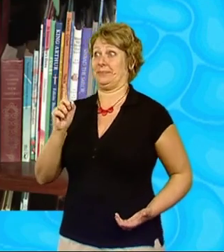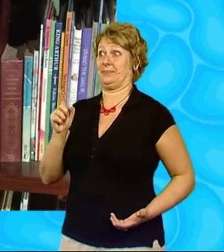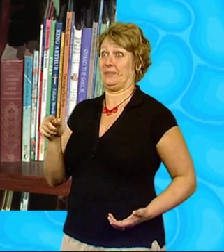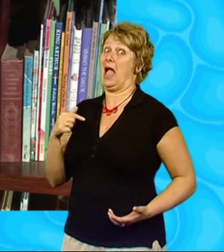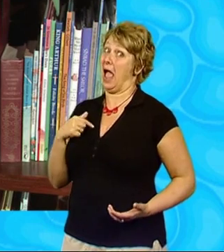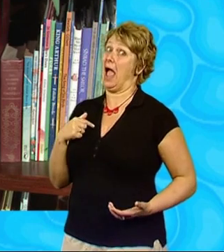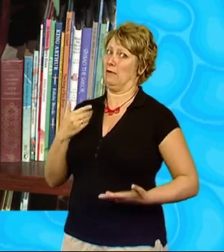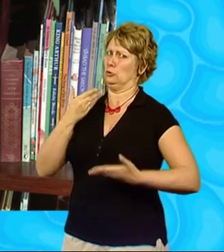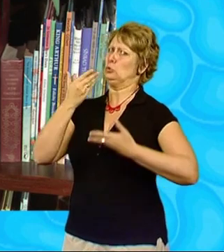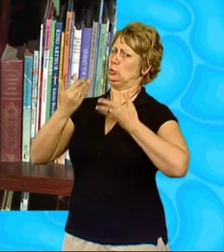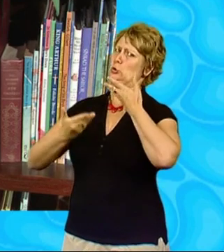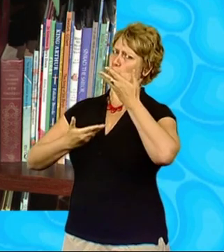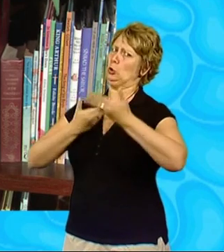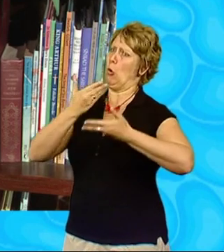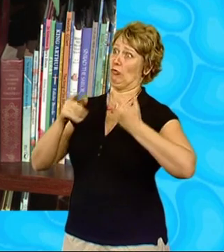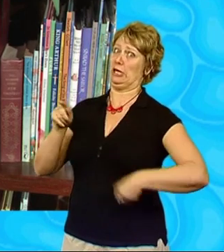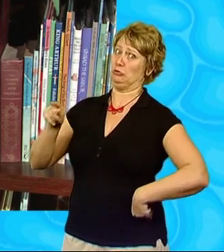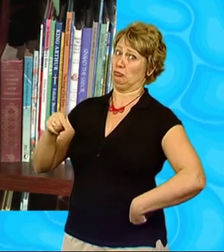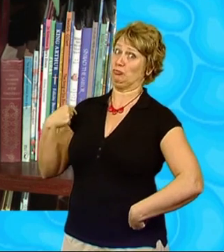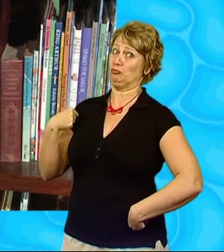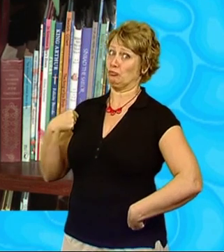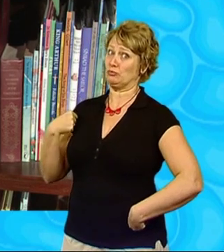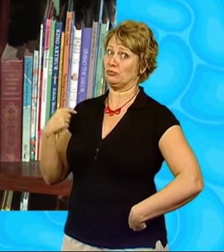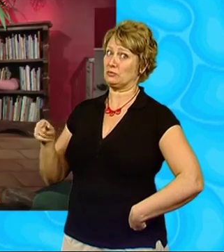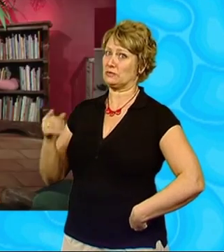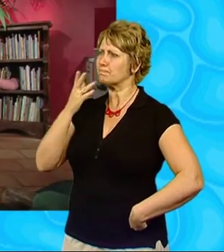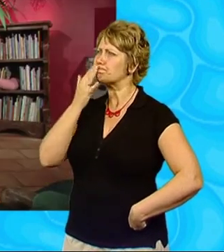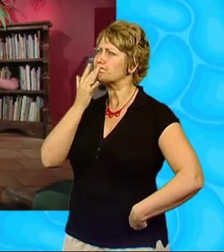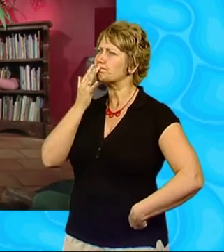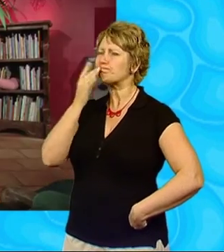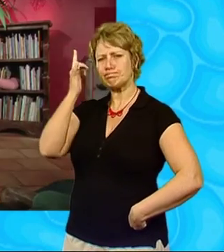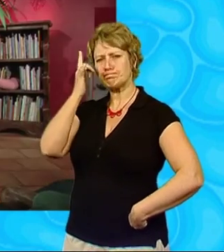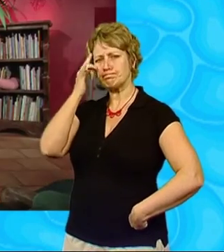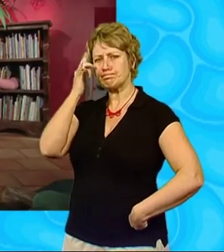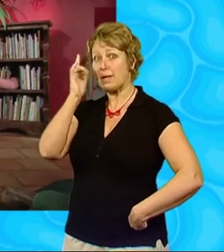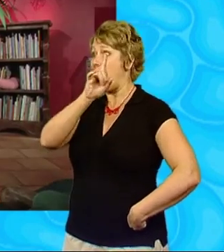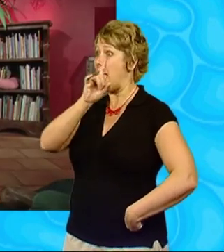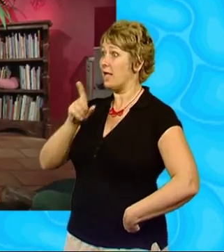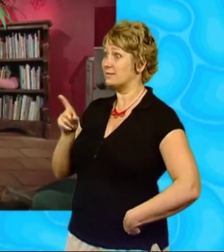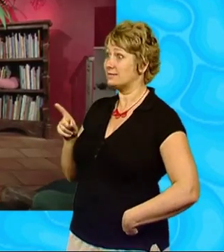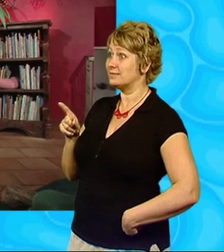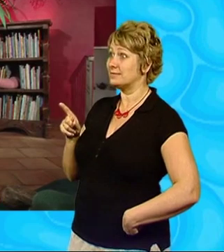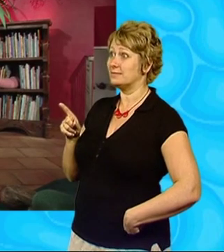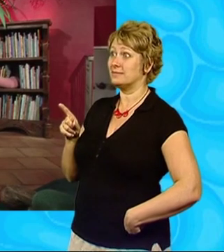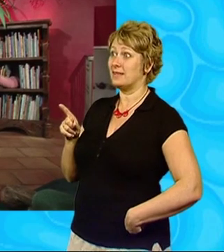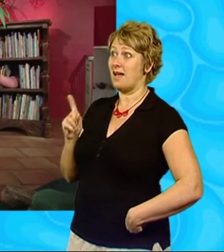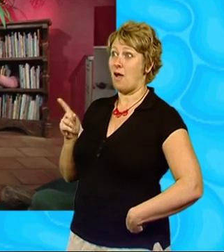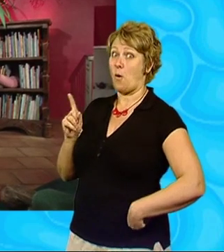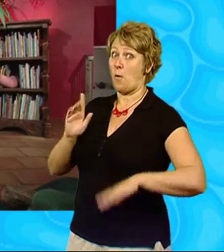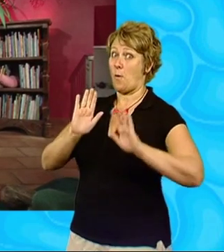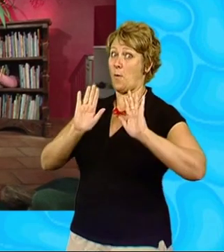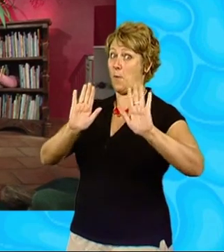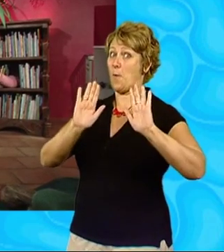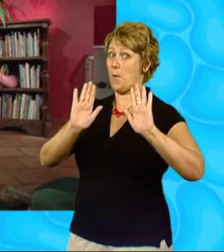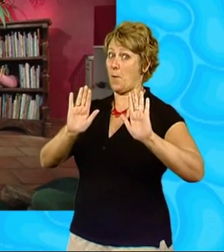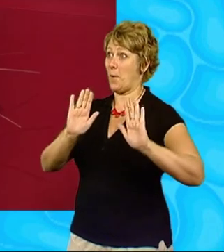Well, I've got the story here somewhere. Oh, yes, here it is. Stand back, Mr.